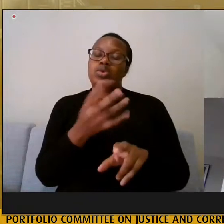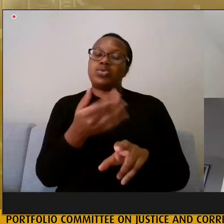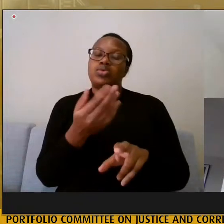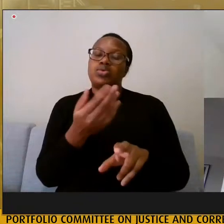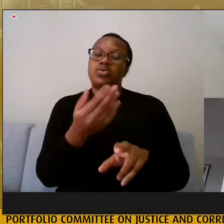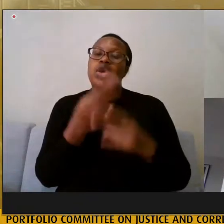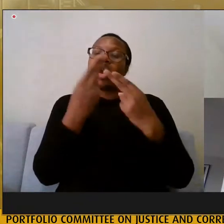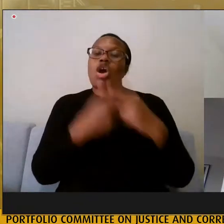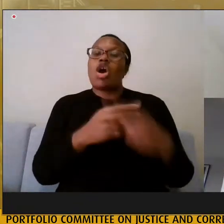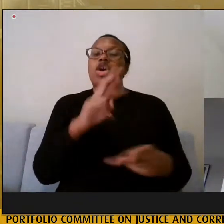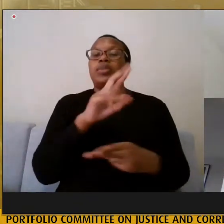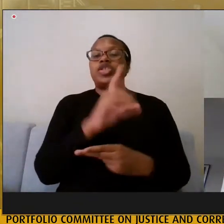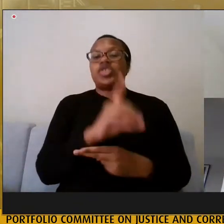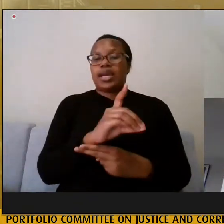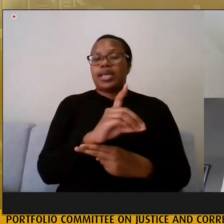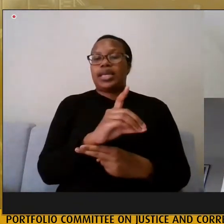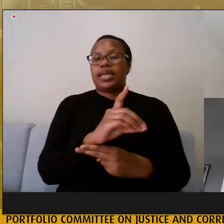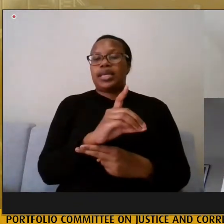Honourable Jantjies'